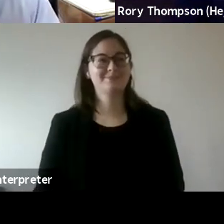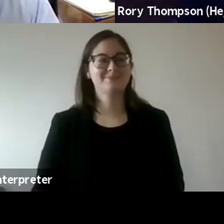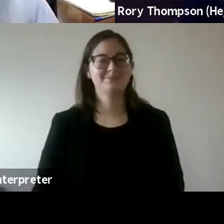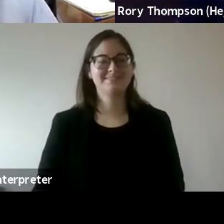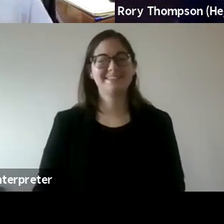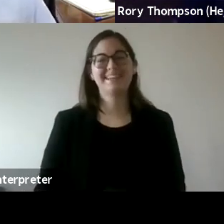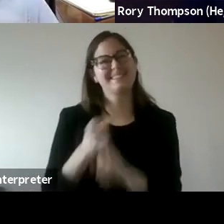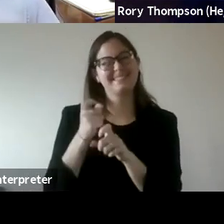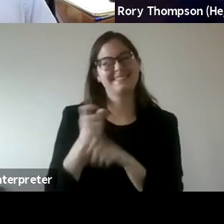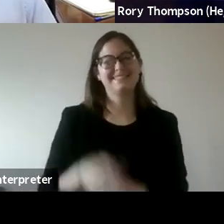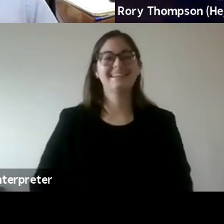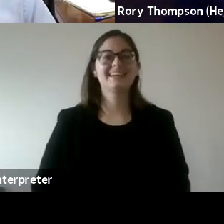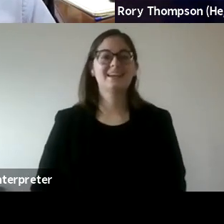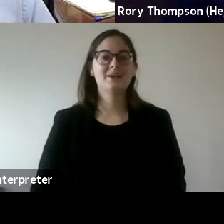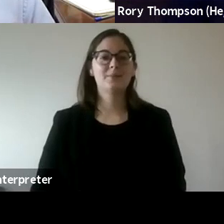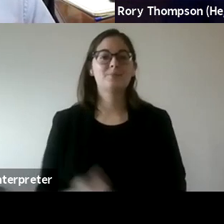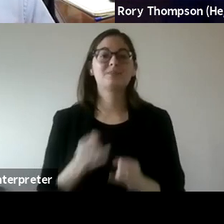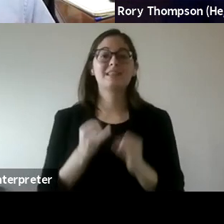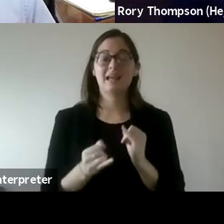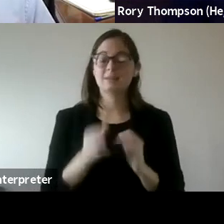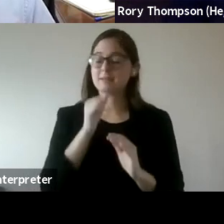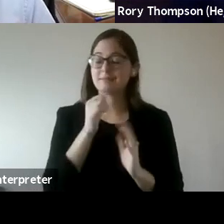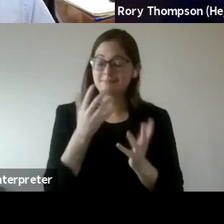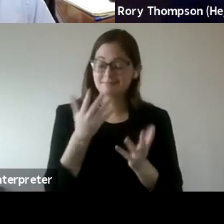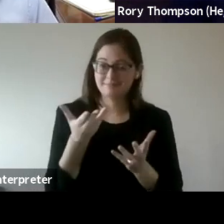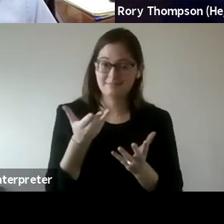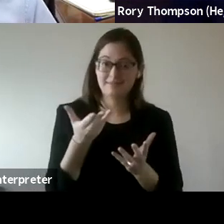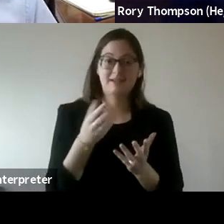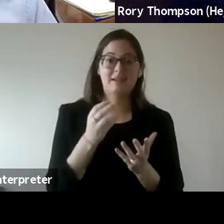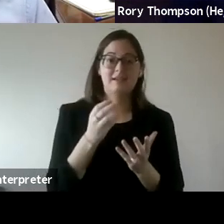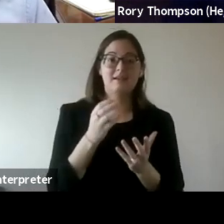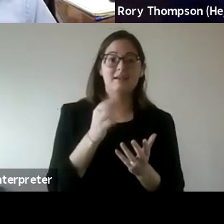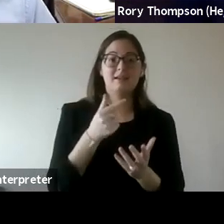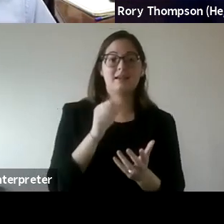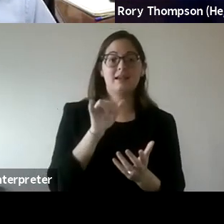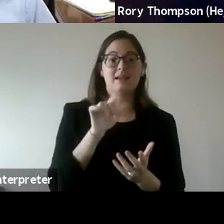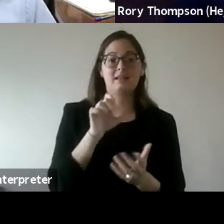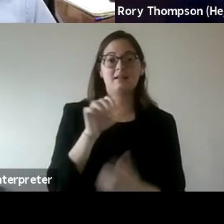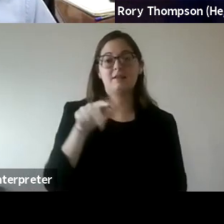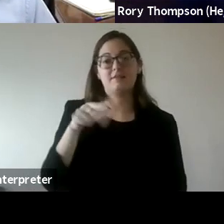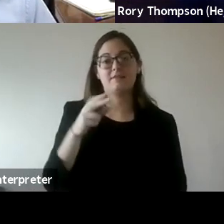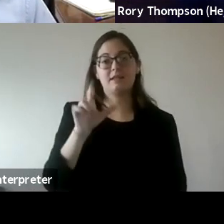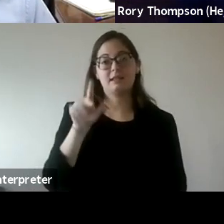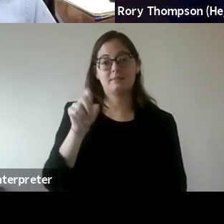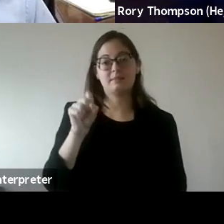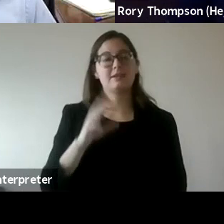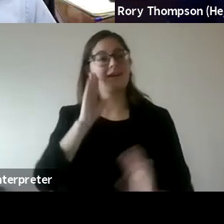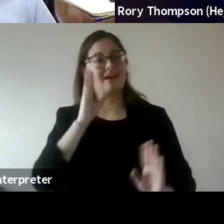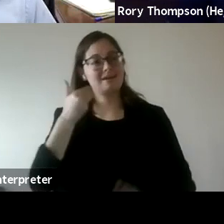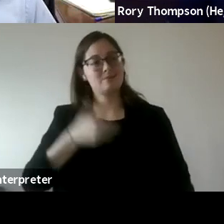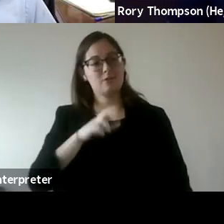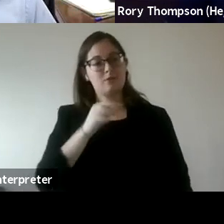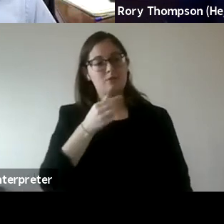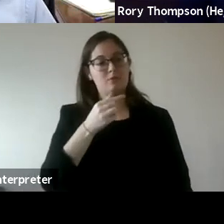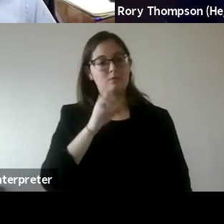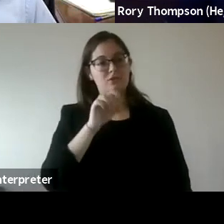Just kidding. And last but certainly not least, Ms. Gail Phillips. Hi, I'm Regina Gail Phillips. I'm the